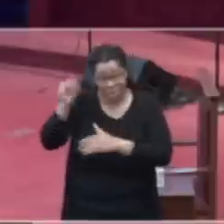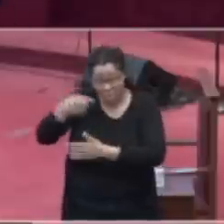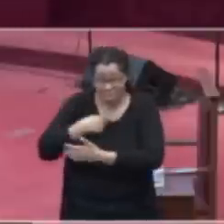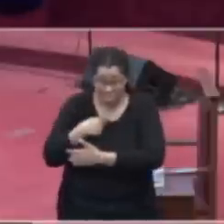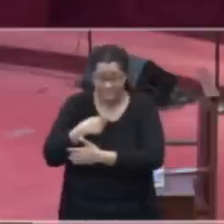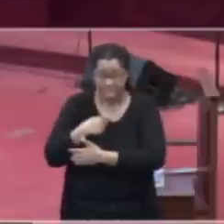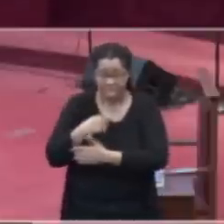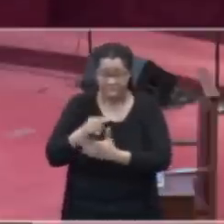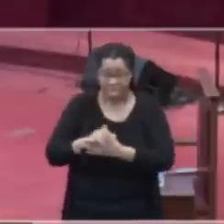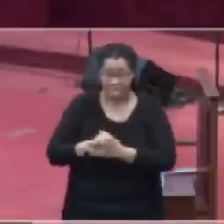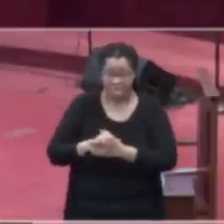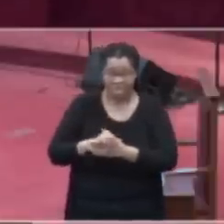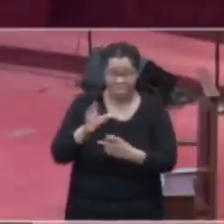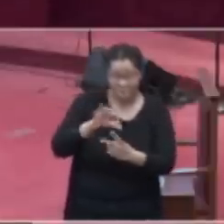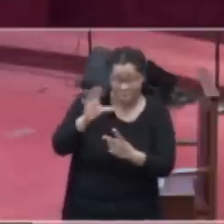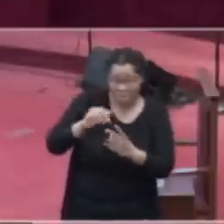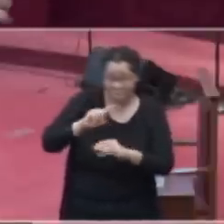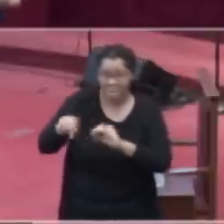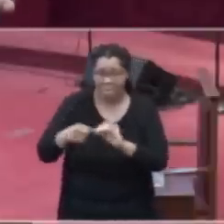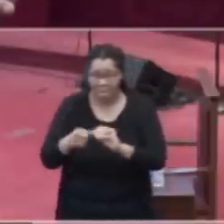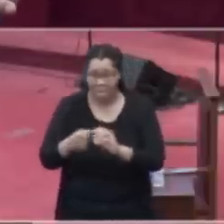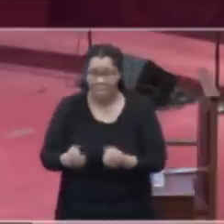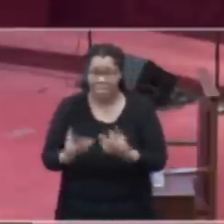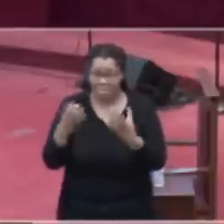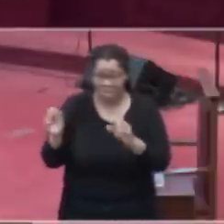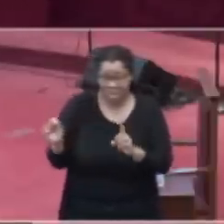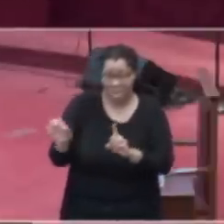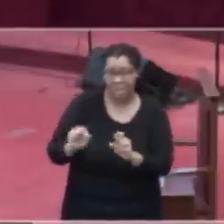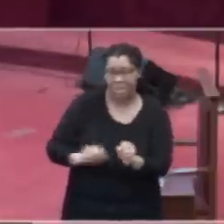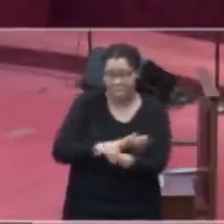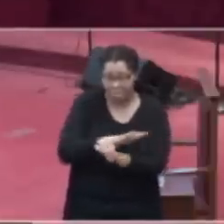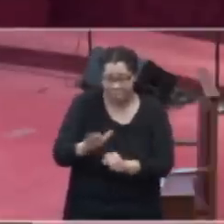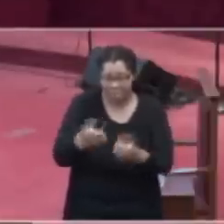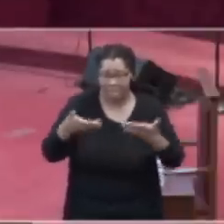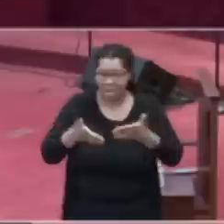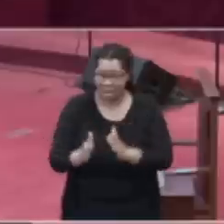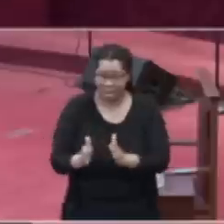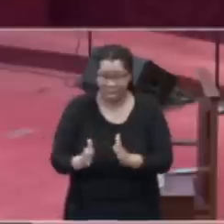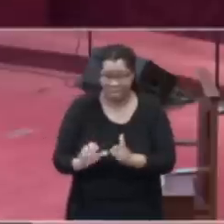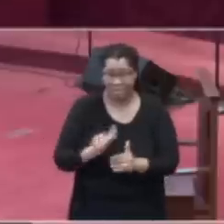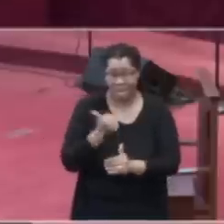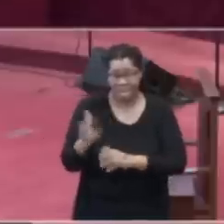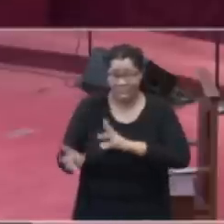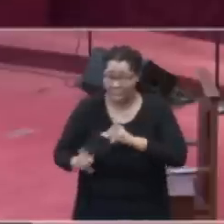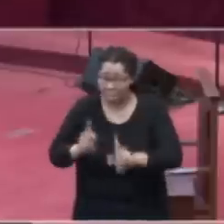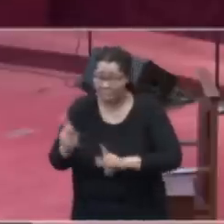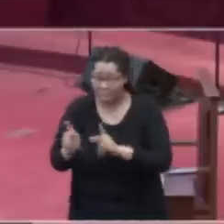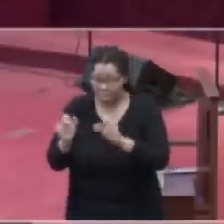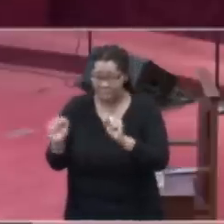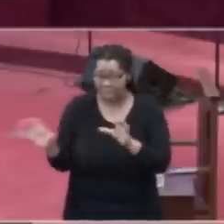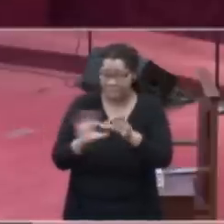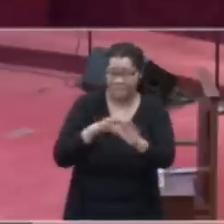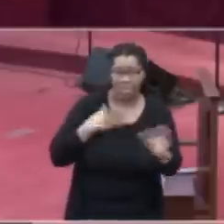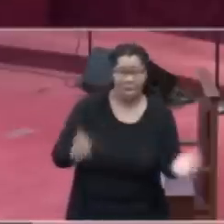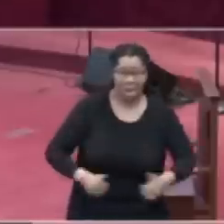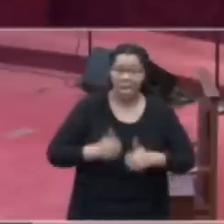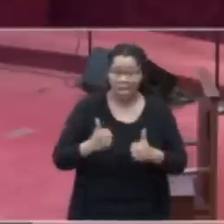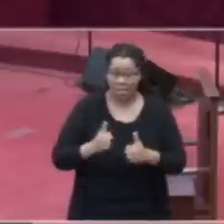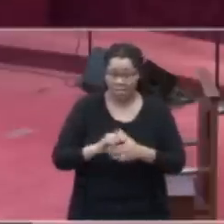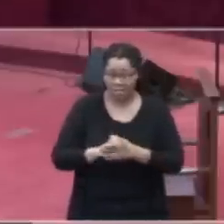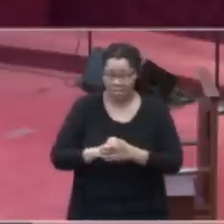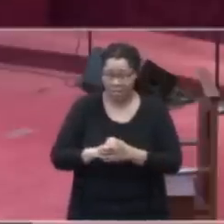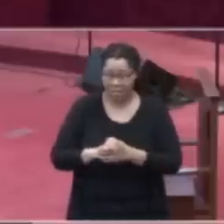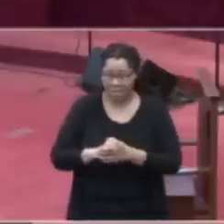around me. Choices about how much influence I'm going to give to voices attached to my life, and